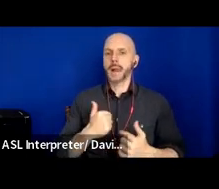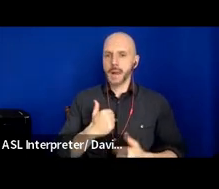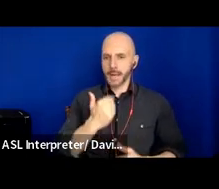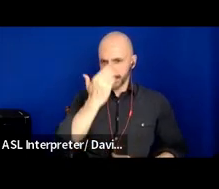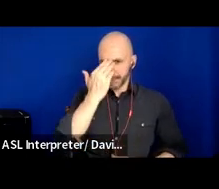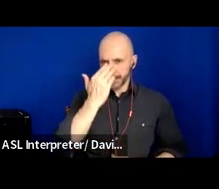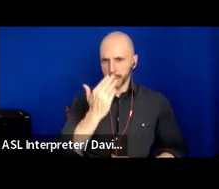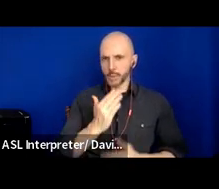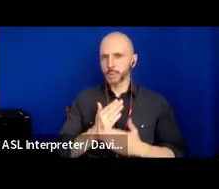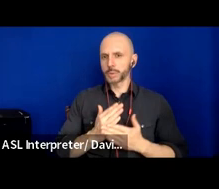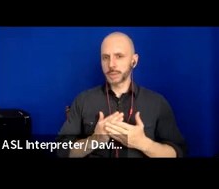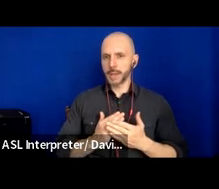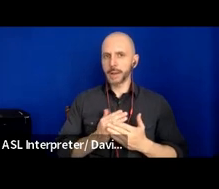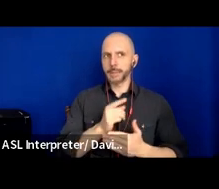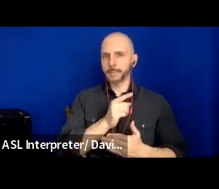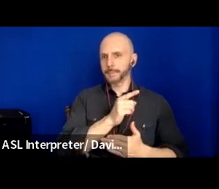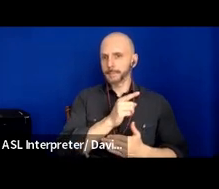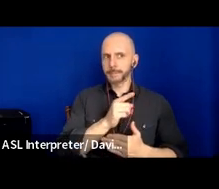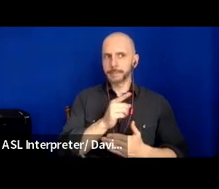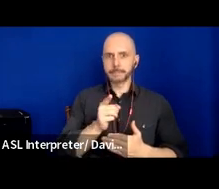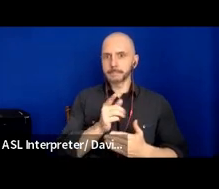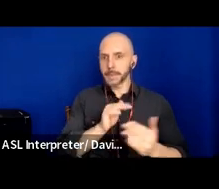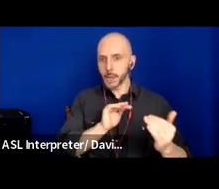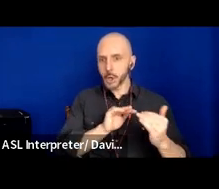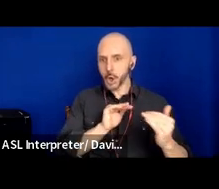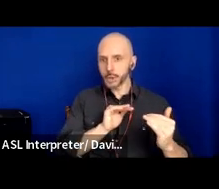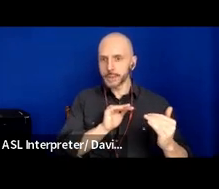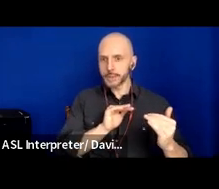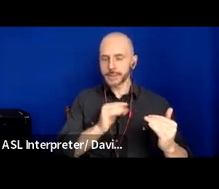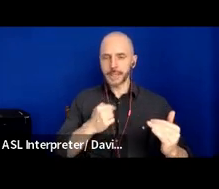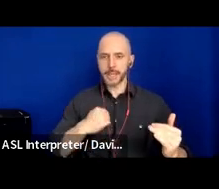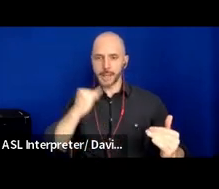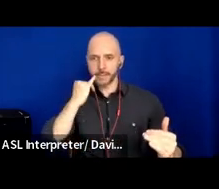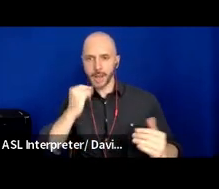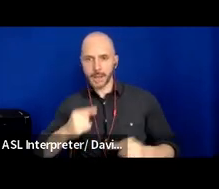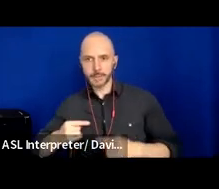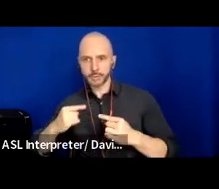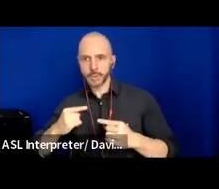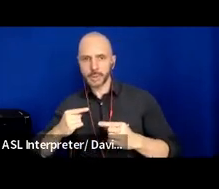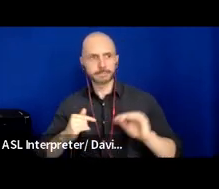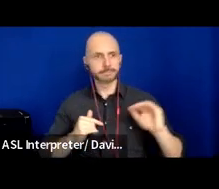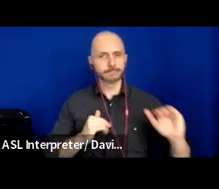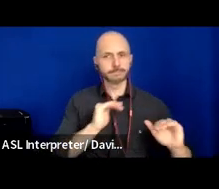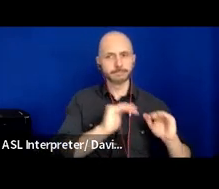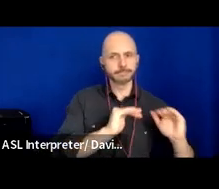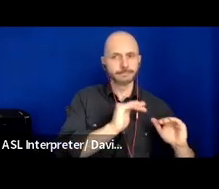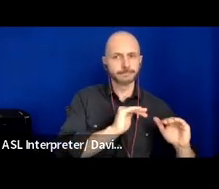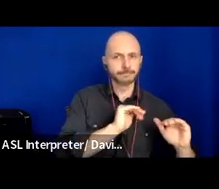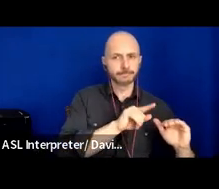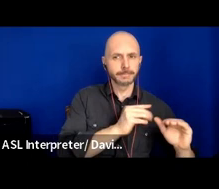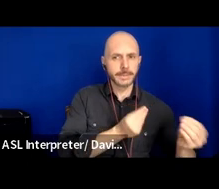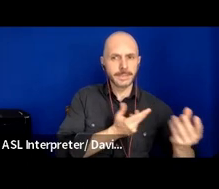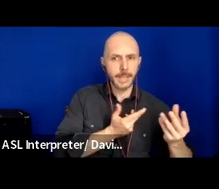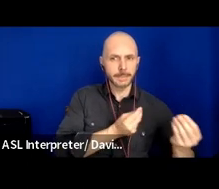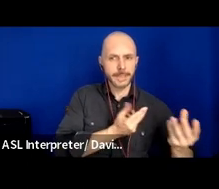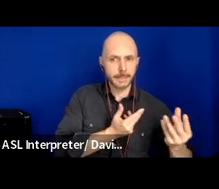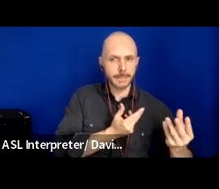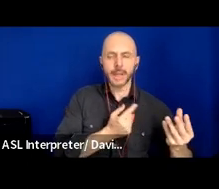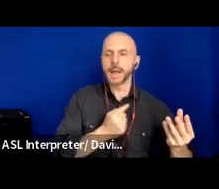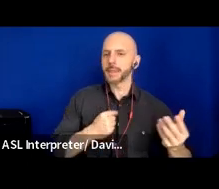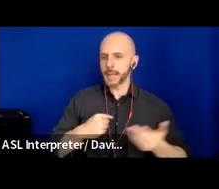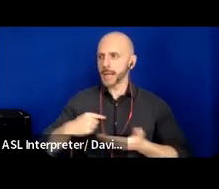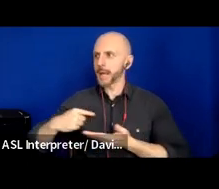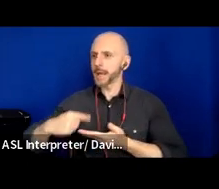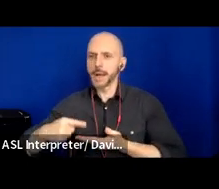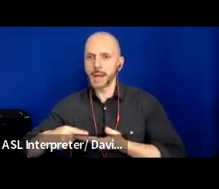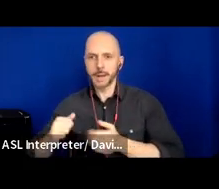go and check in with and check it out with, that can help to advise me, helps me to also come back to the conversation in a particular way, right? I would